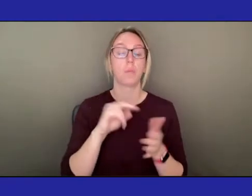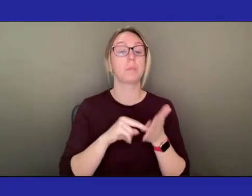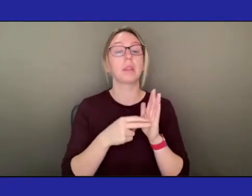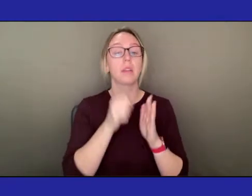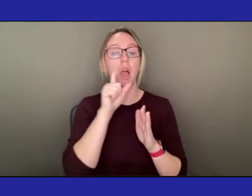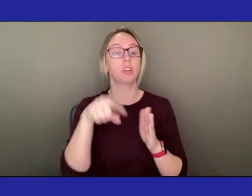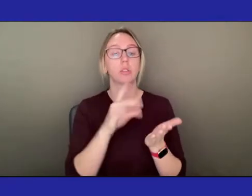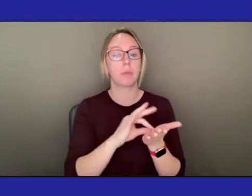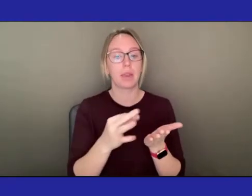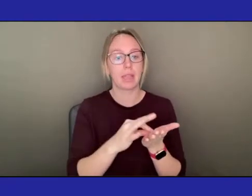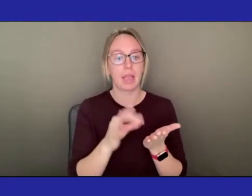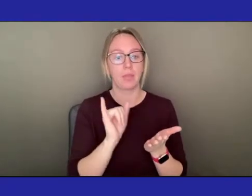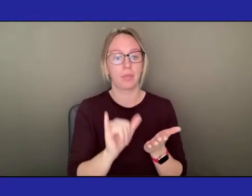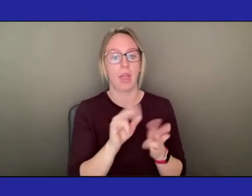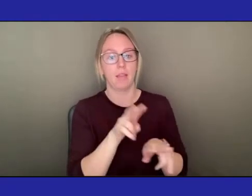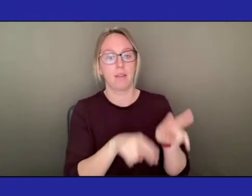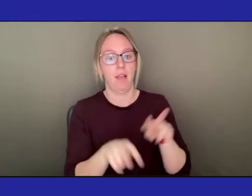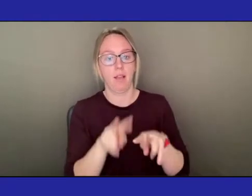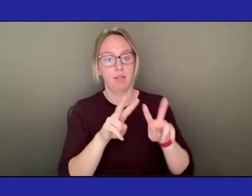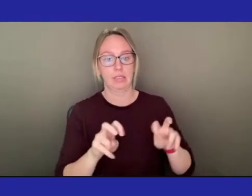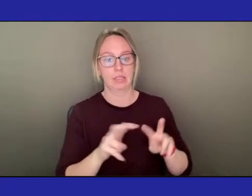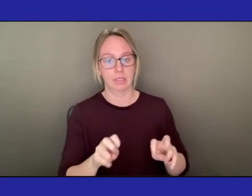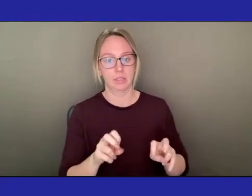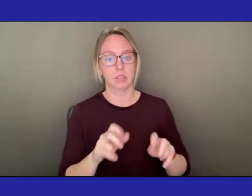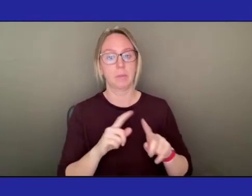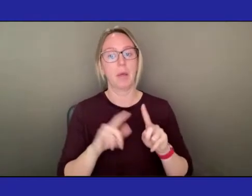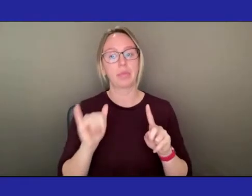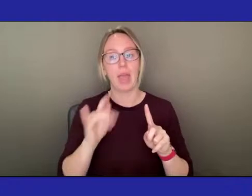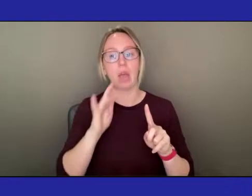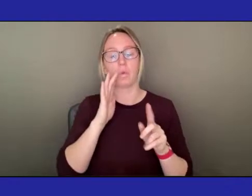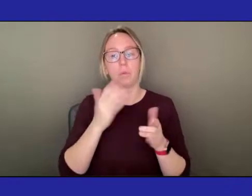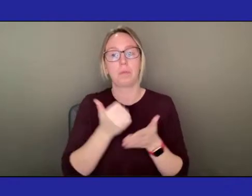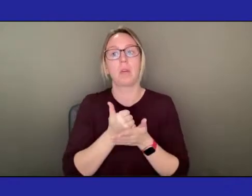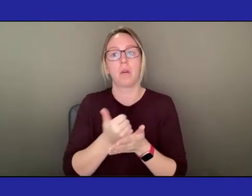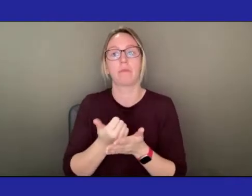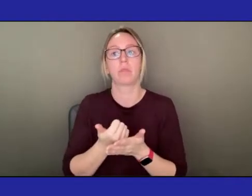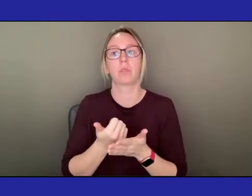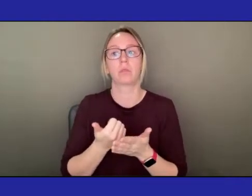I guess, very inclusive as far as being able to determine.